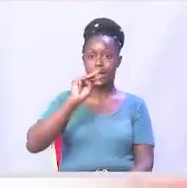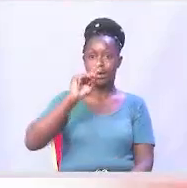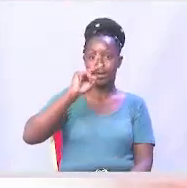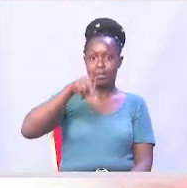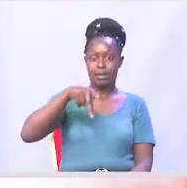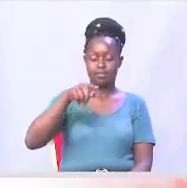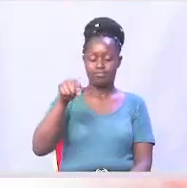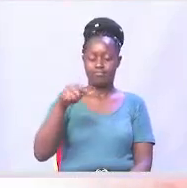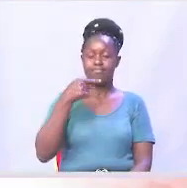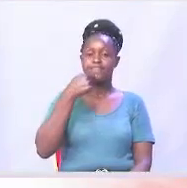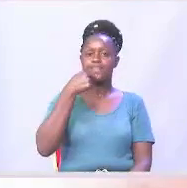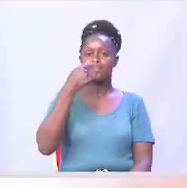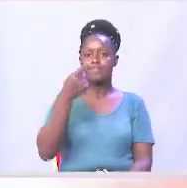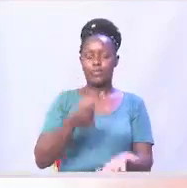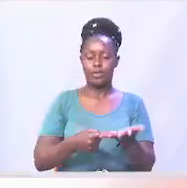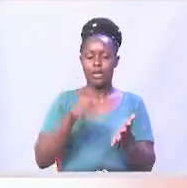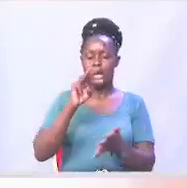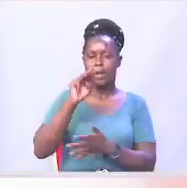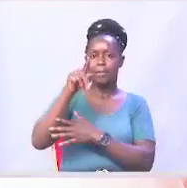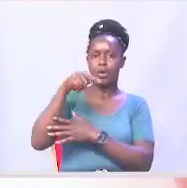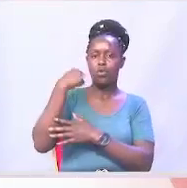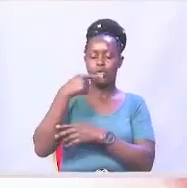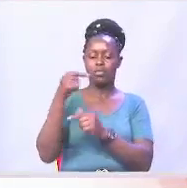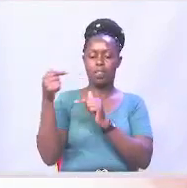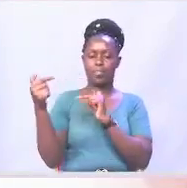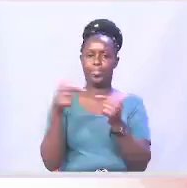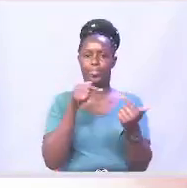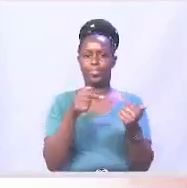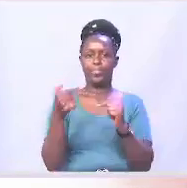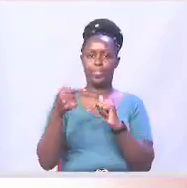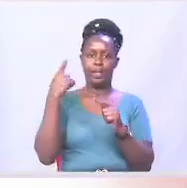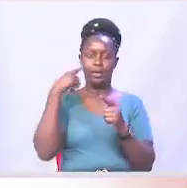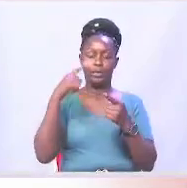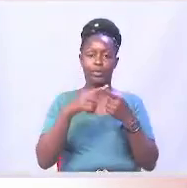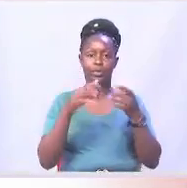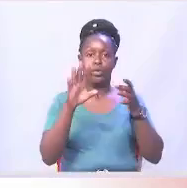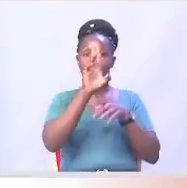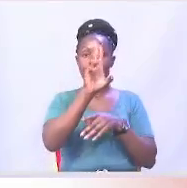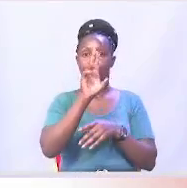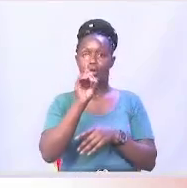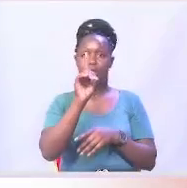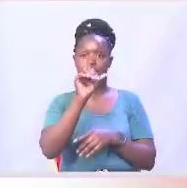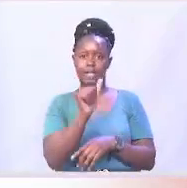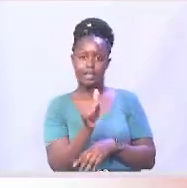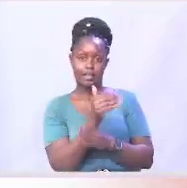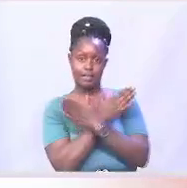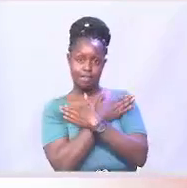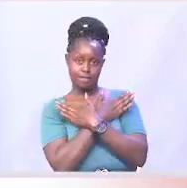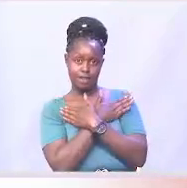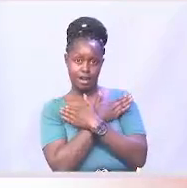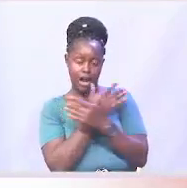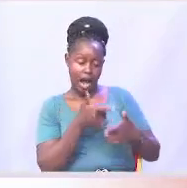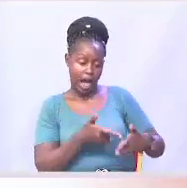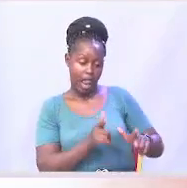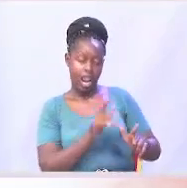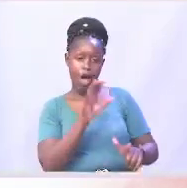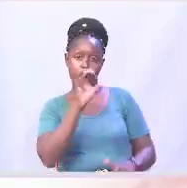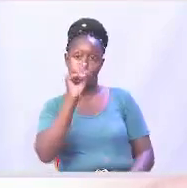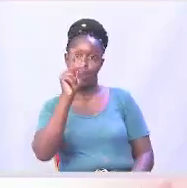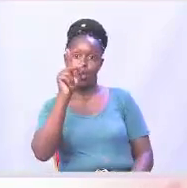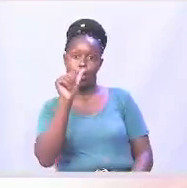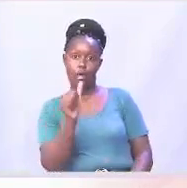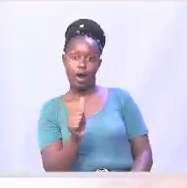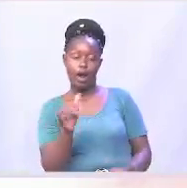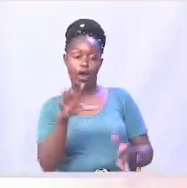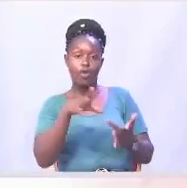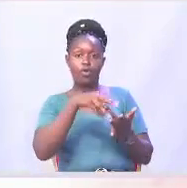Memusi has urged the MPs affiliated to the United Democratic Party to allow One Kenya Alliance MPs to